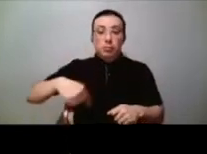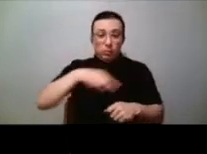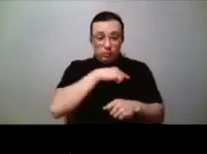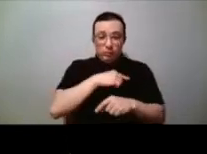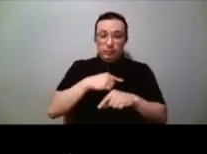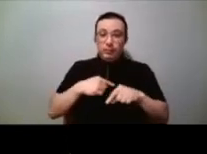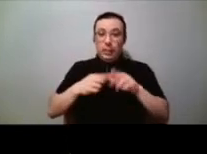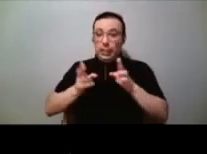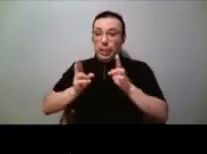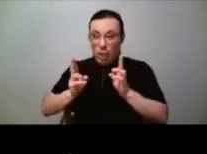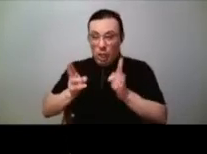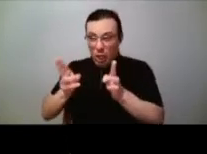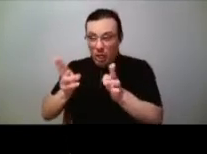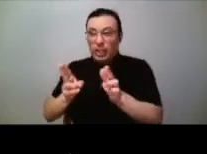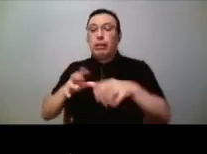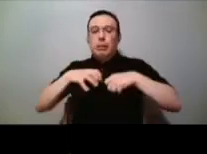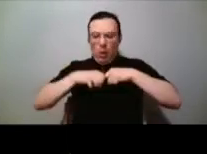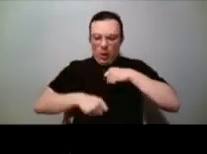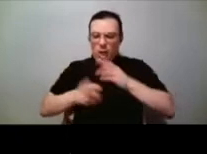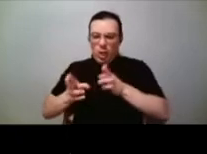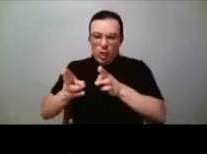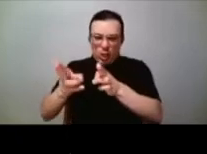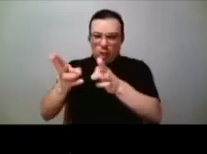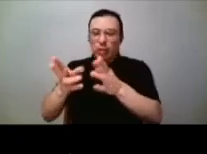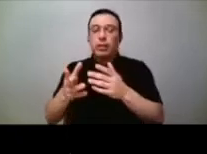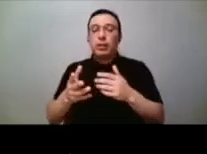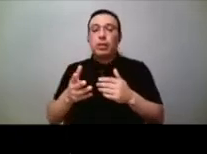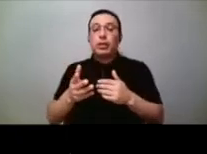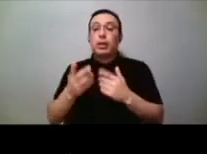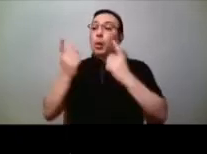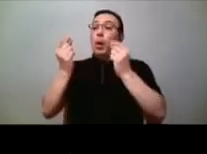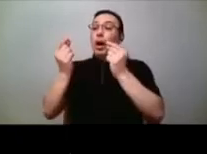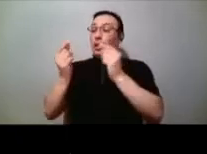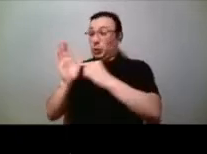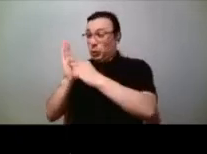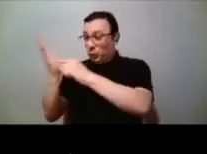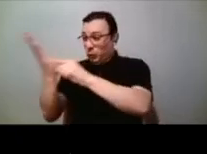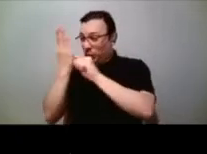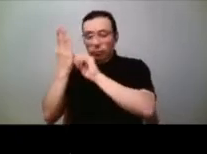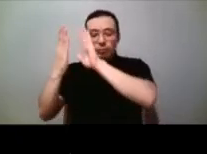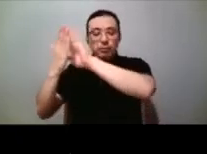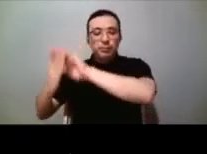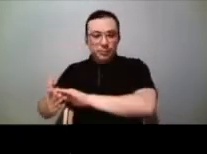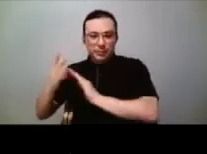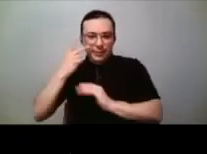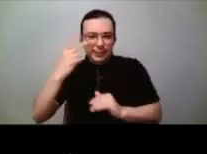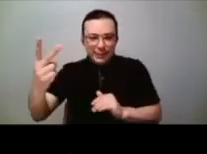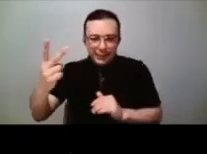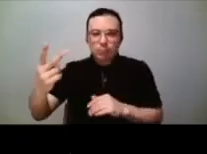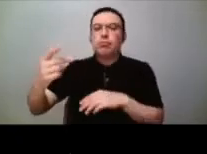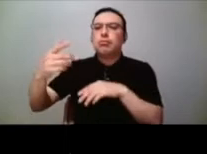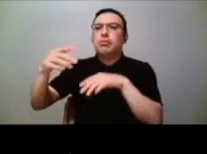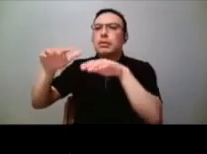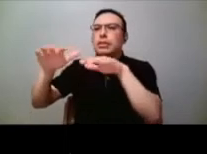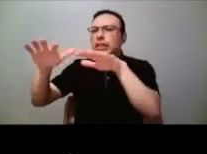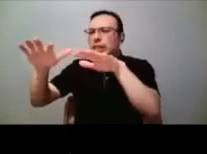I refuse to show works hard to quickly usher us away from the lineup of the refrigerator back ends of the parked freezer trucks to a glowing